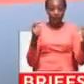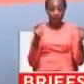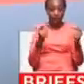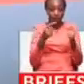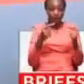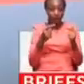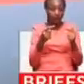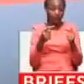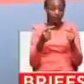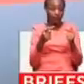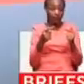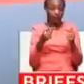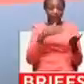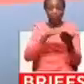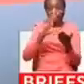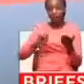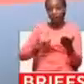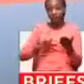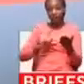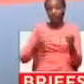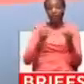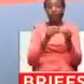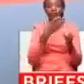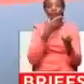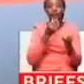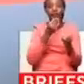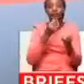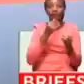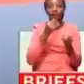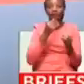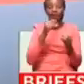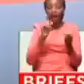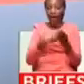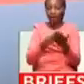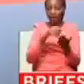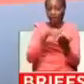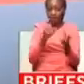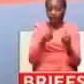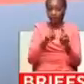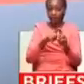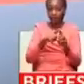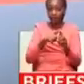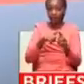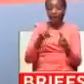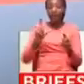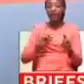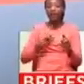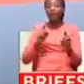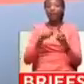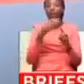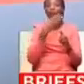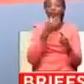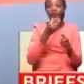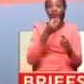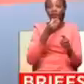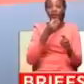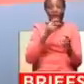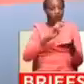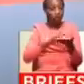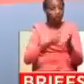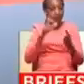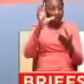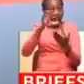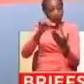to send ladies towards men, and he likes to send men towards ladies, or depending on what, you know, what suits your fancy.